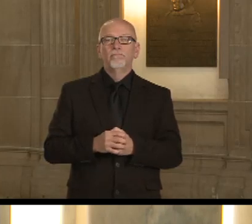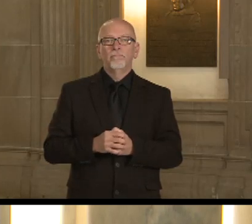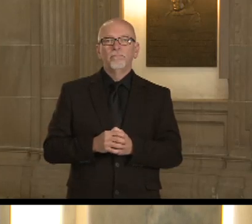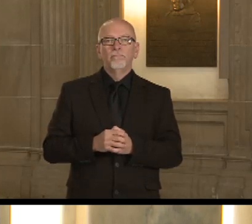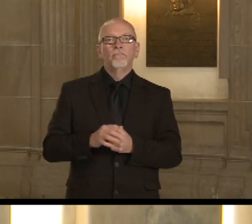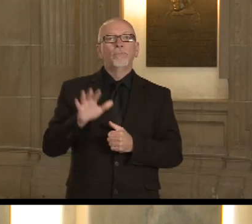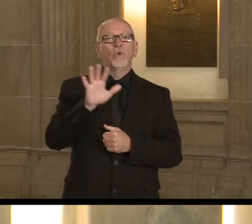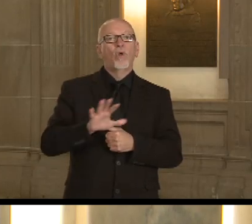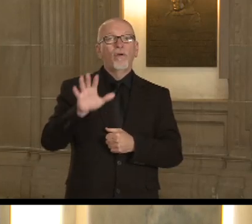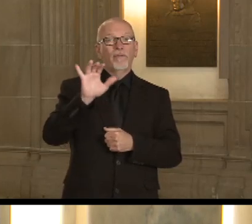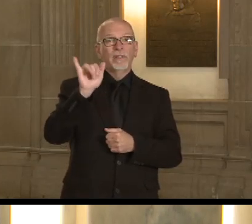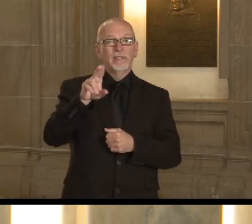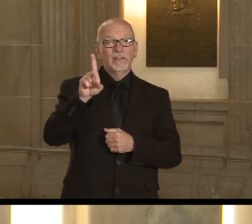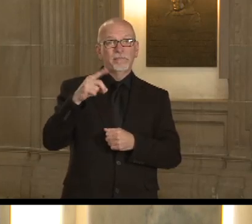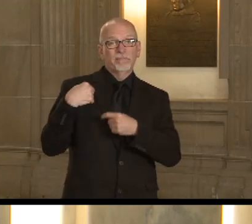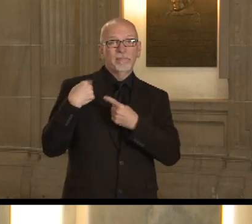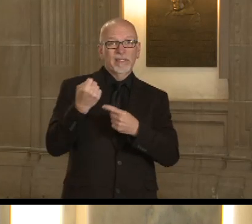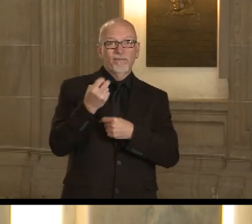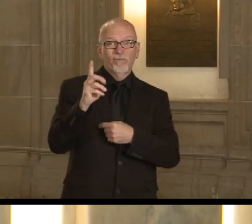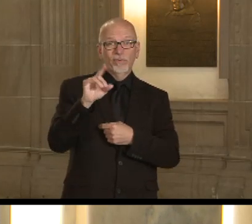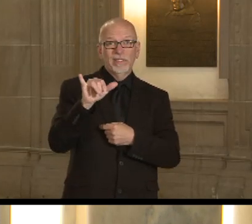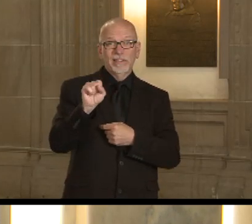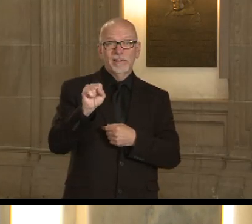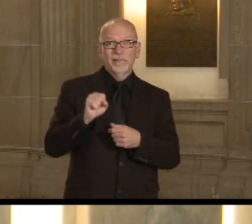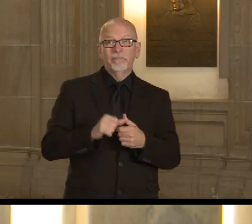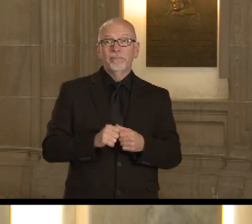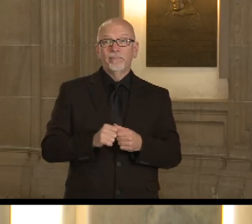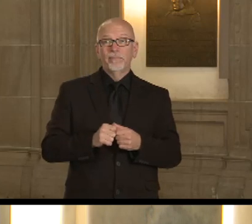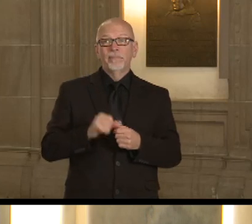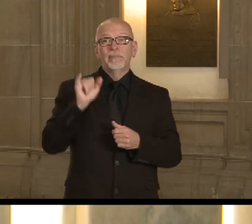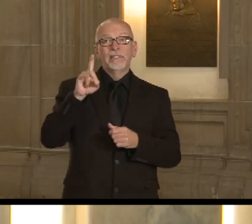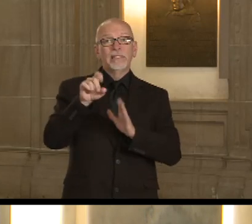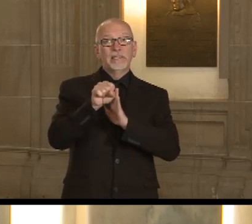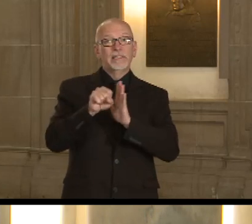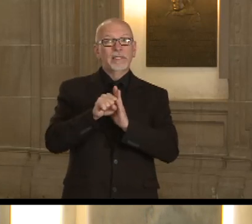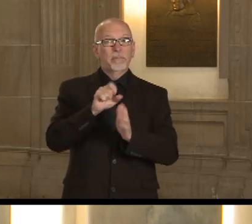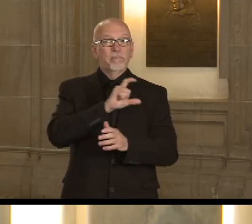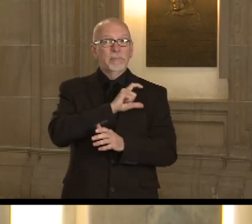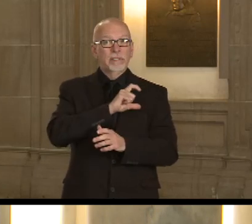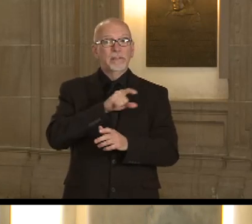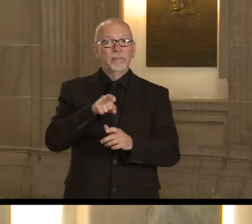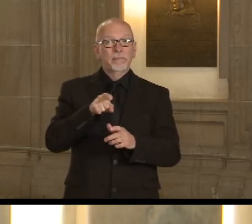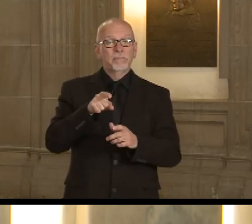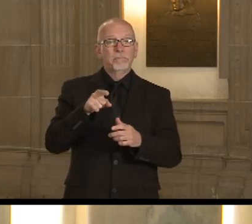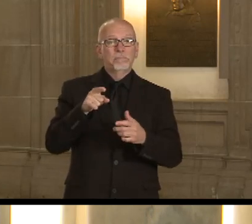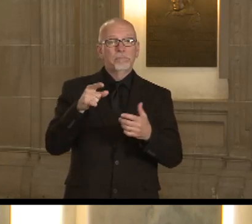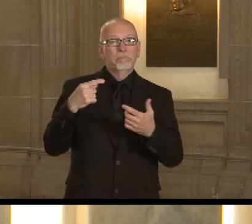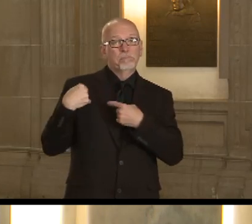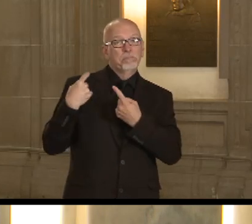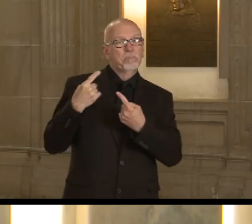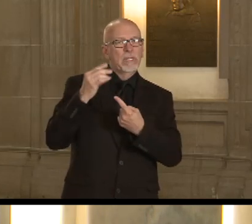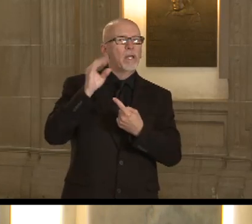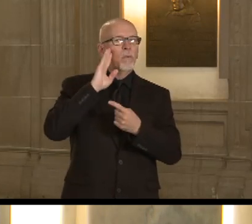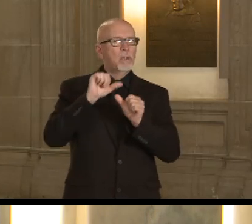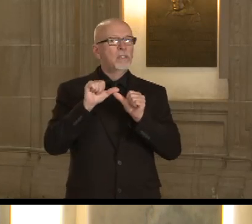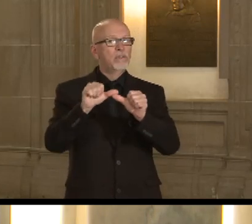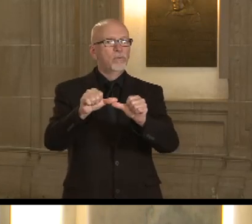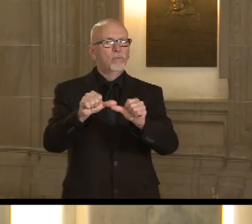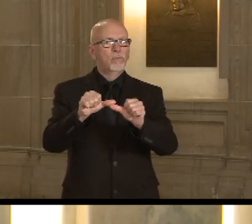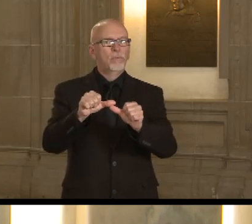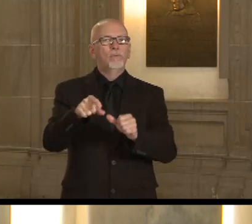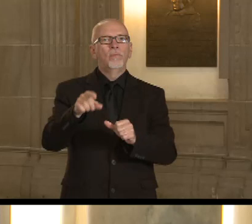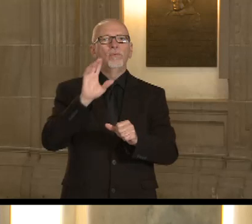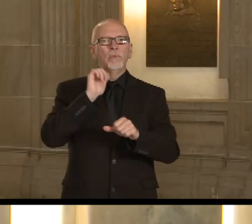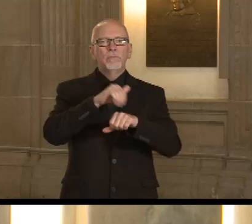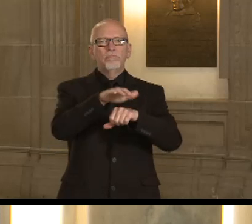All over Indiana these last few days, the Indiana State Police has and will continue to